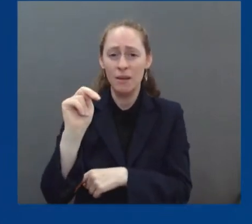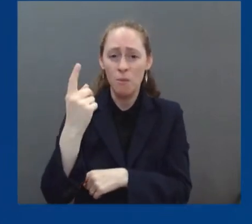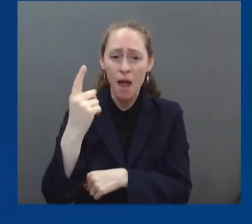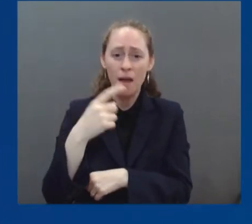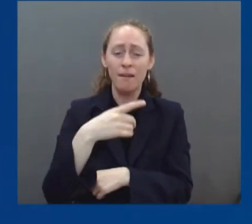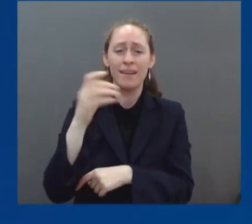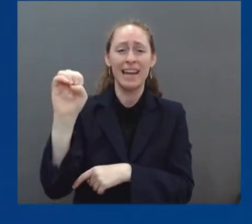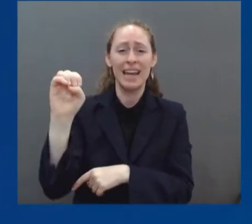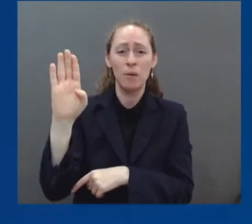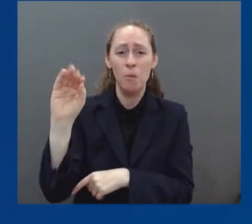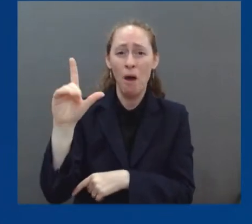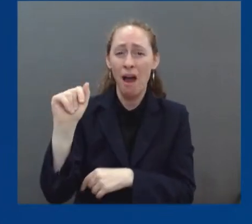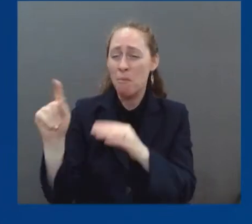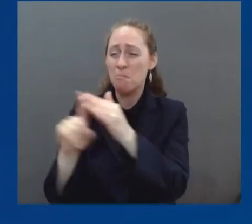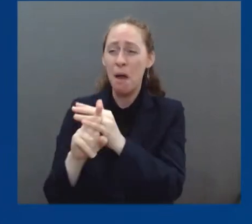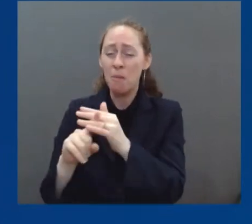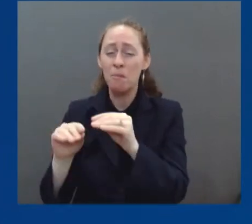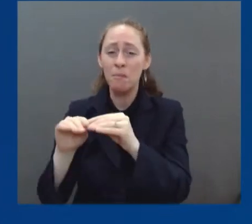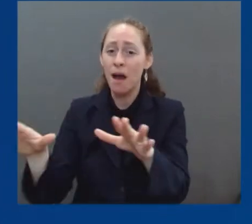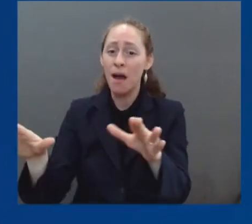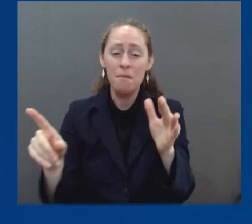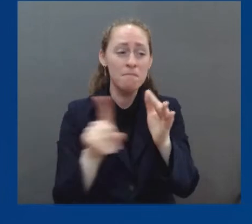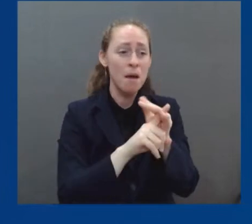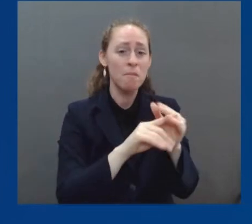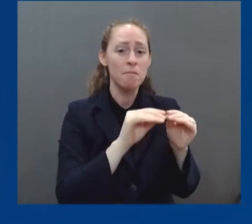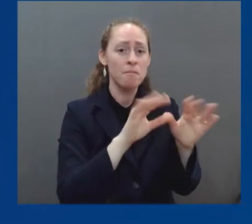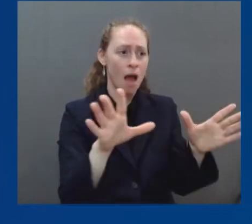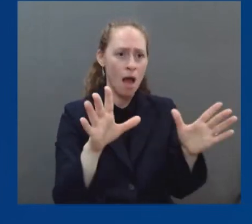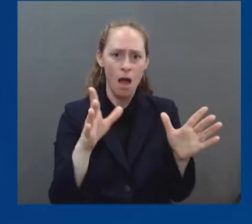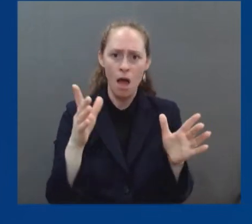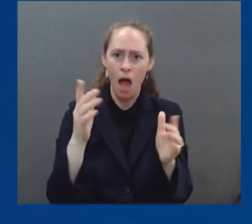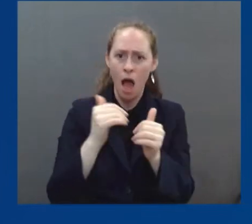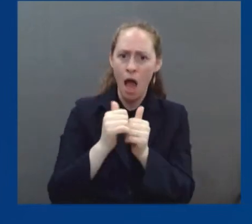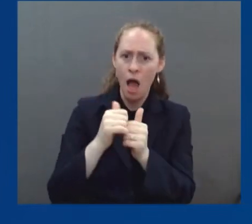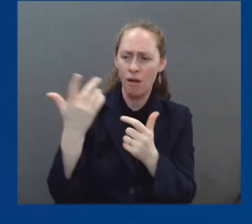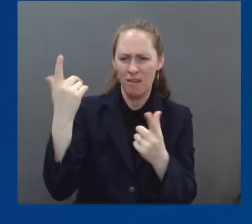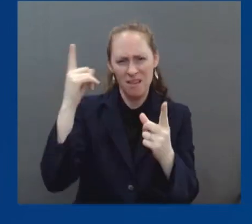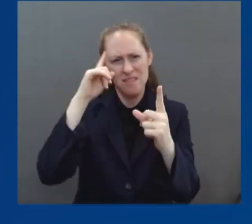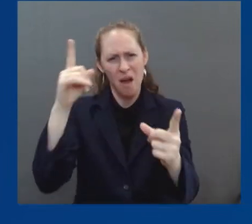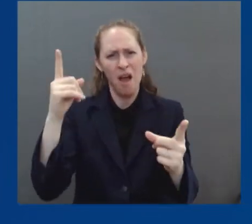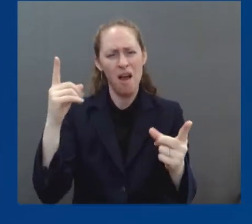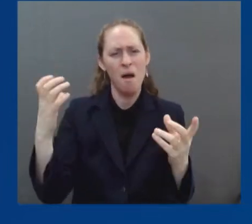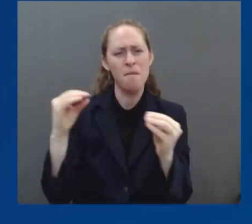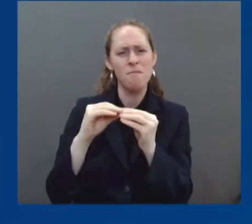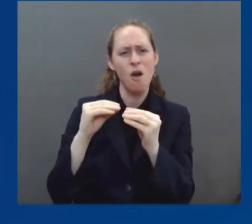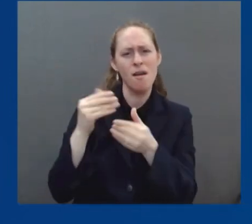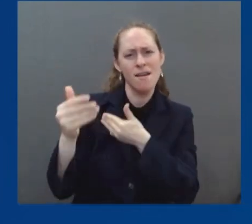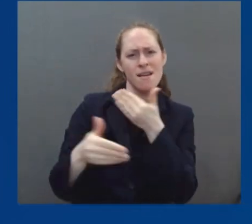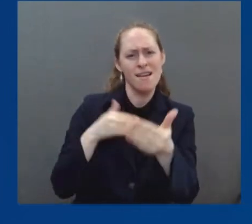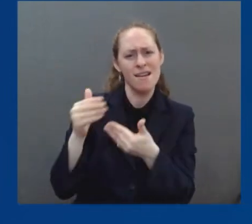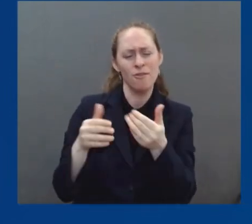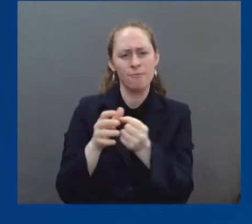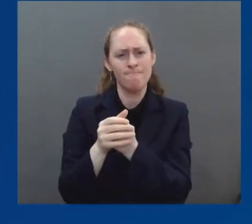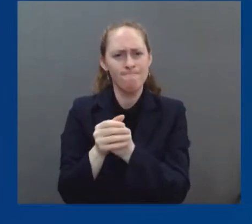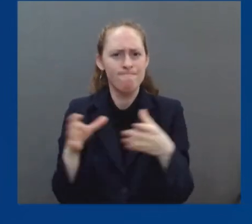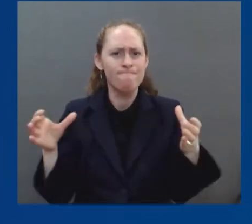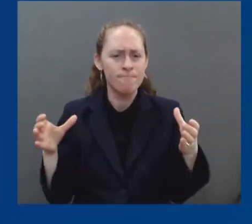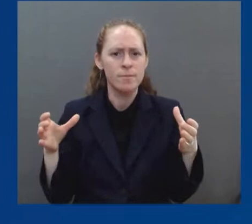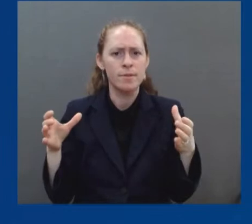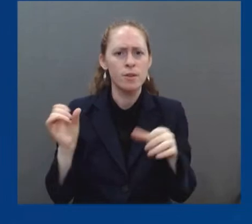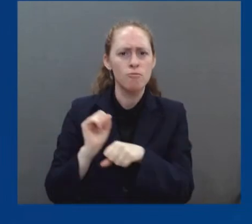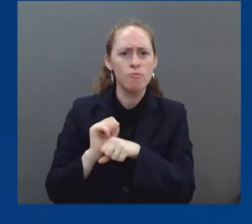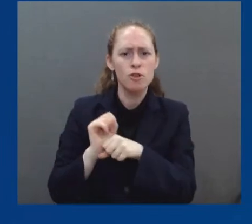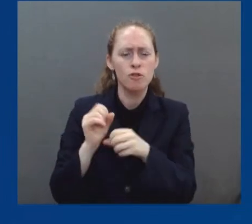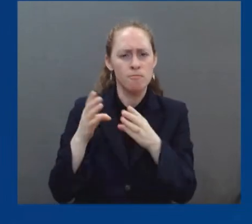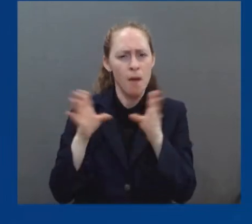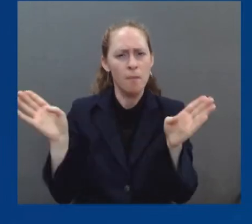workforce, we must prioritize a public health workforce that is as diverse as the communities they serve, culturally competent and equipped with